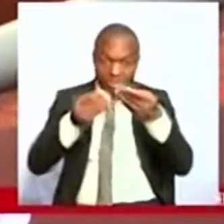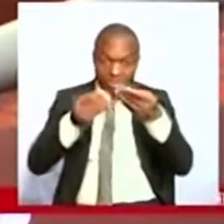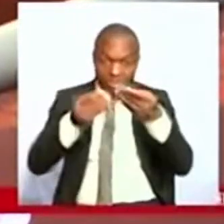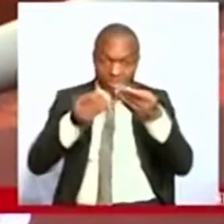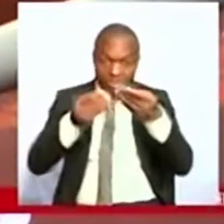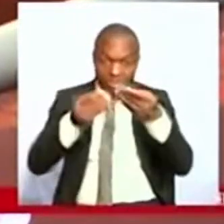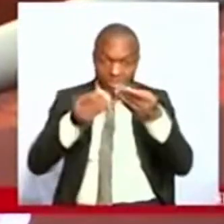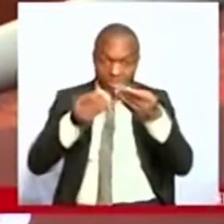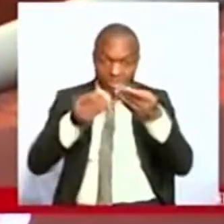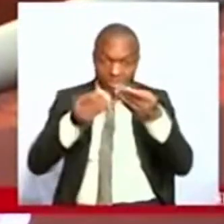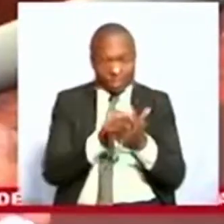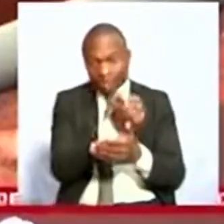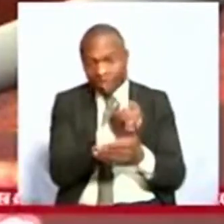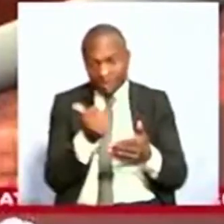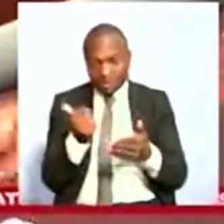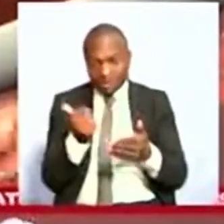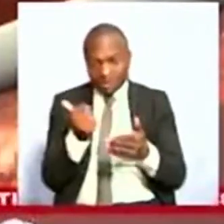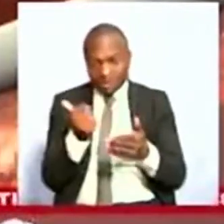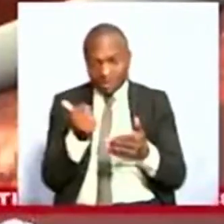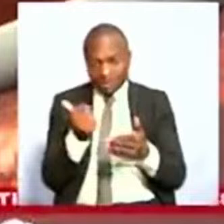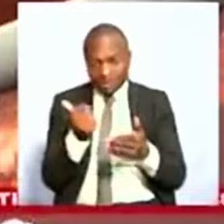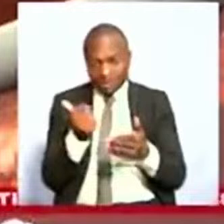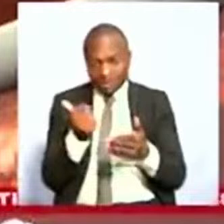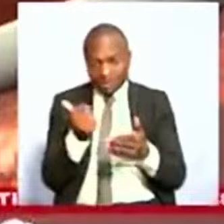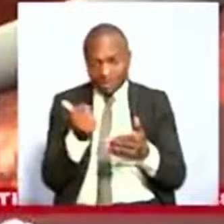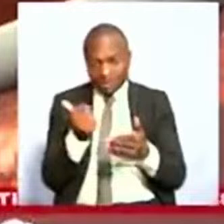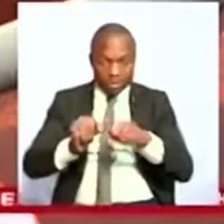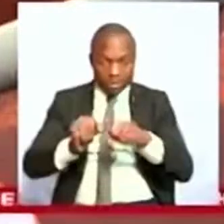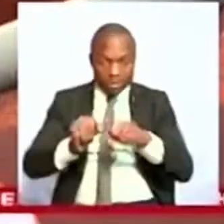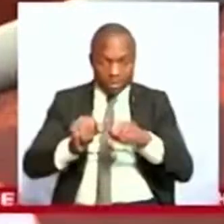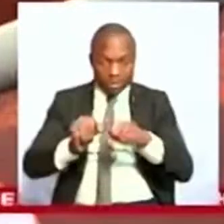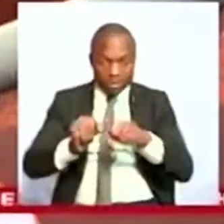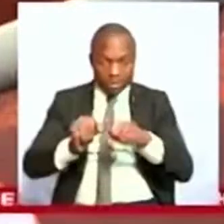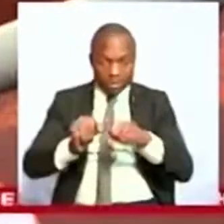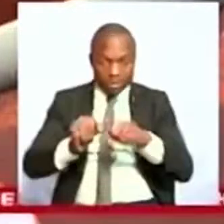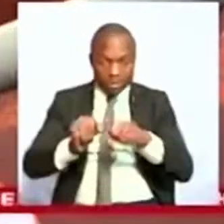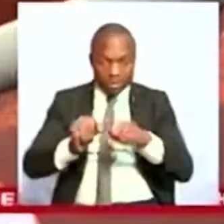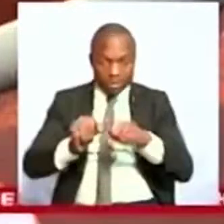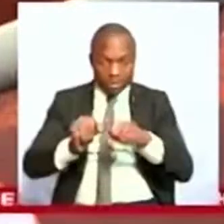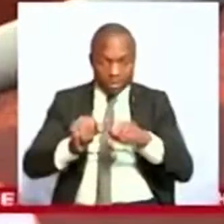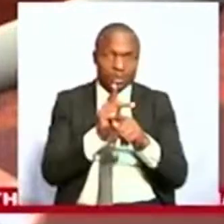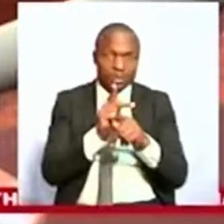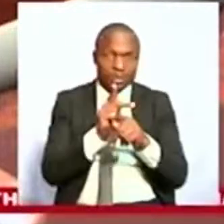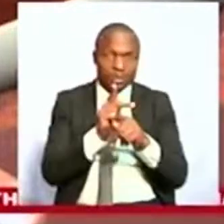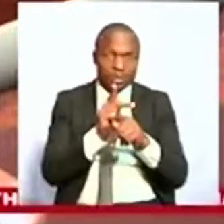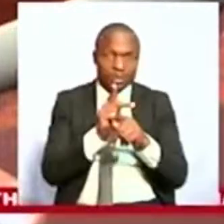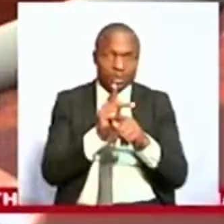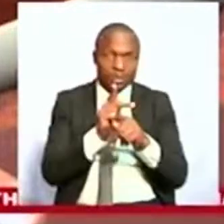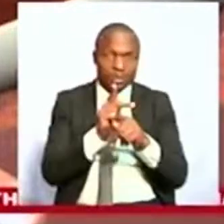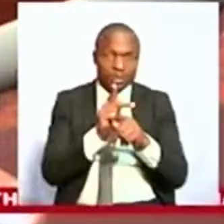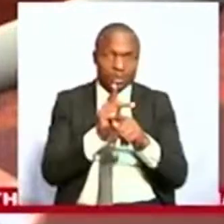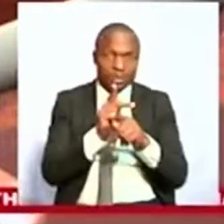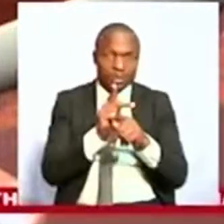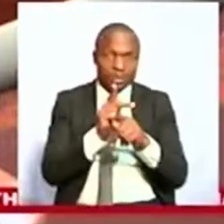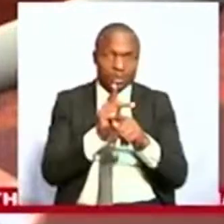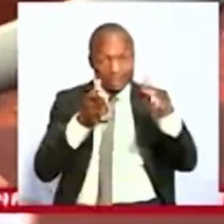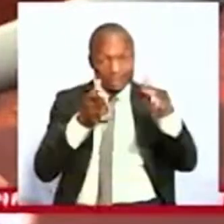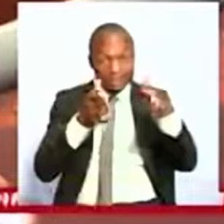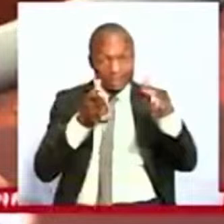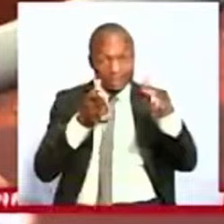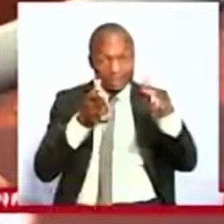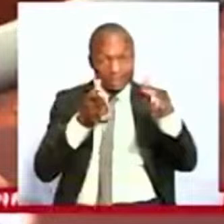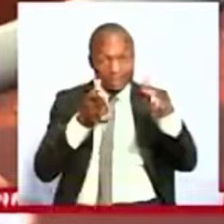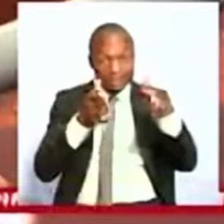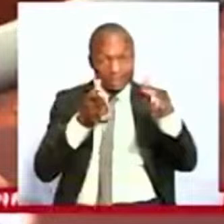and other means to ensure the protection of this right. Therefore, maintaining the death penalty in the statute book is an affront